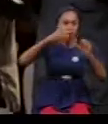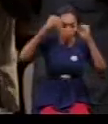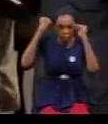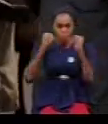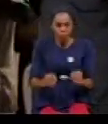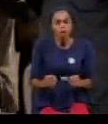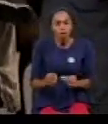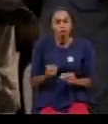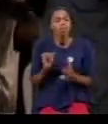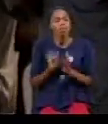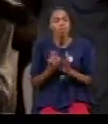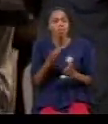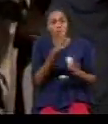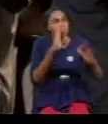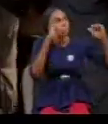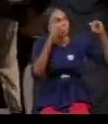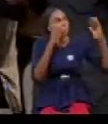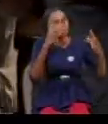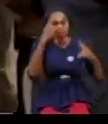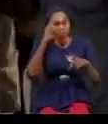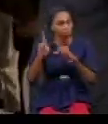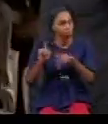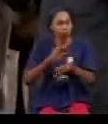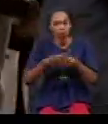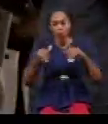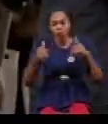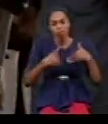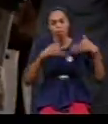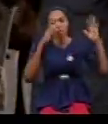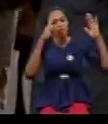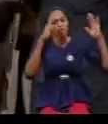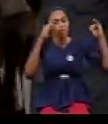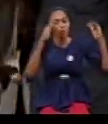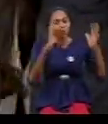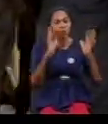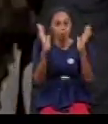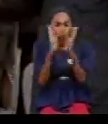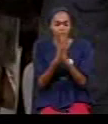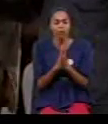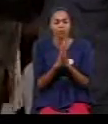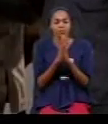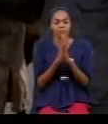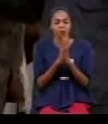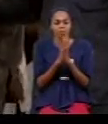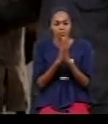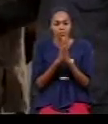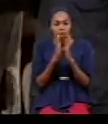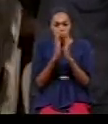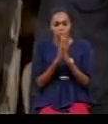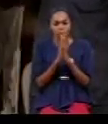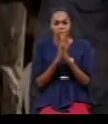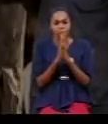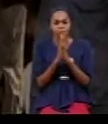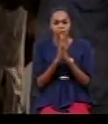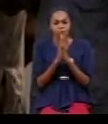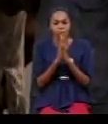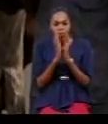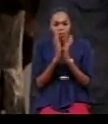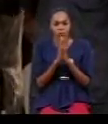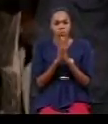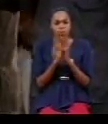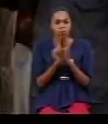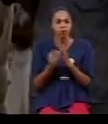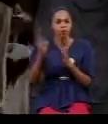hopeless. Yes, resurrection power. Wonder again. Jesus will do it again. Yes, there will be freedom. He will